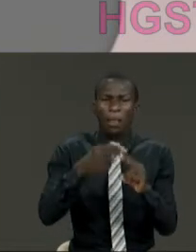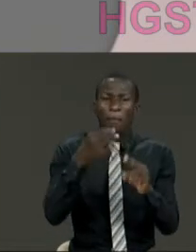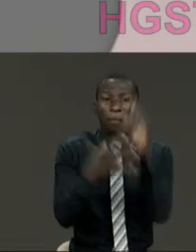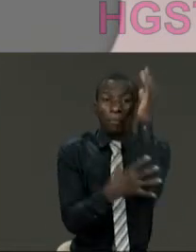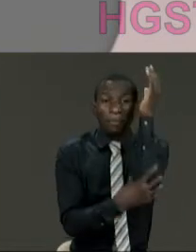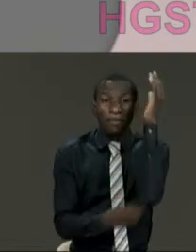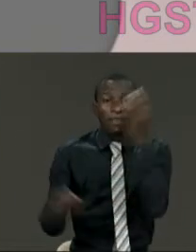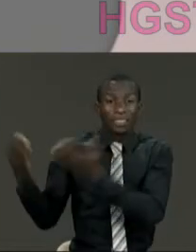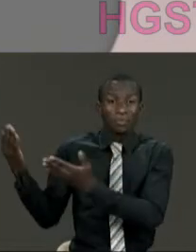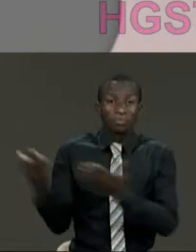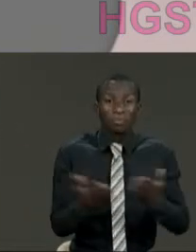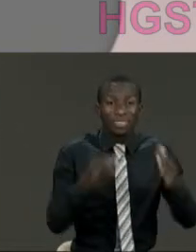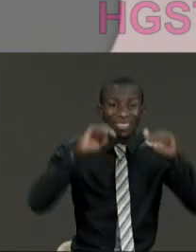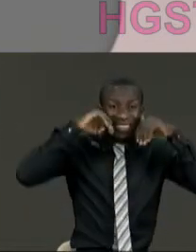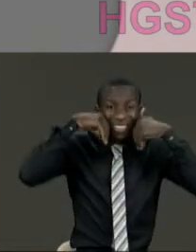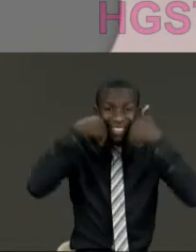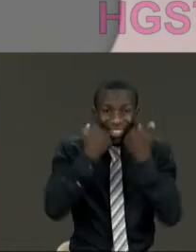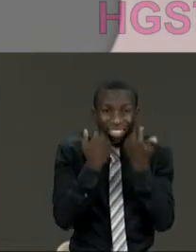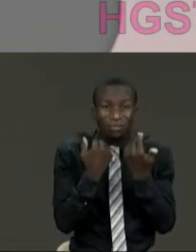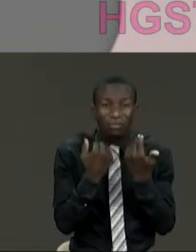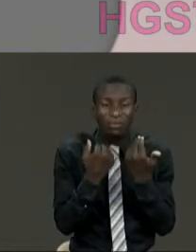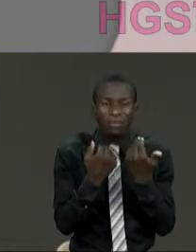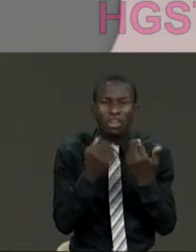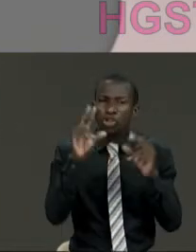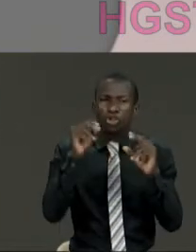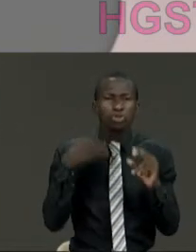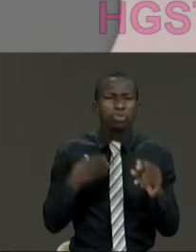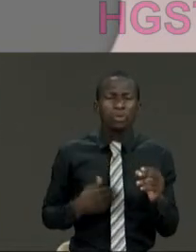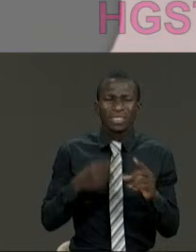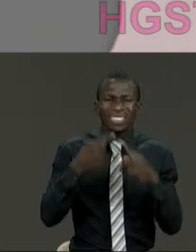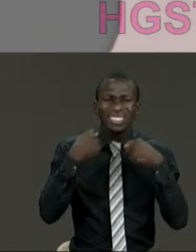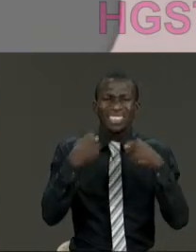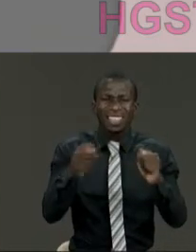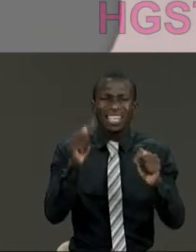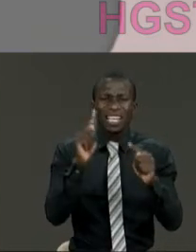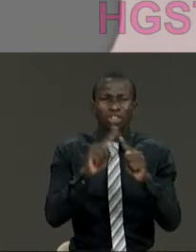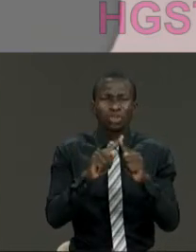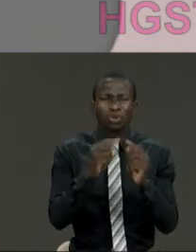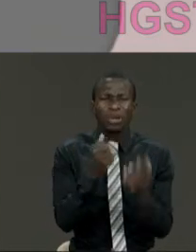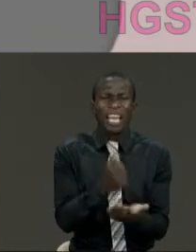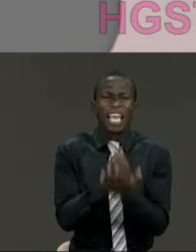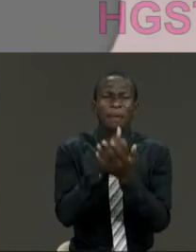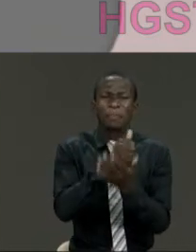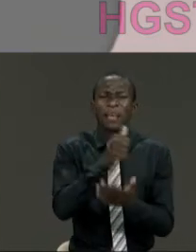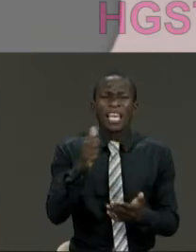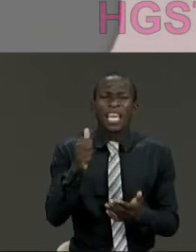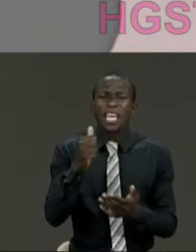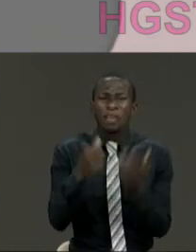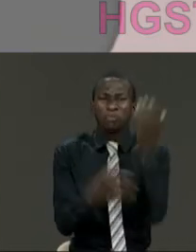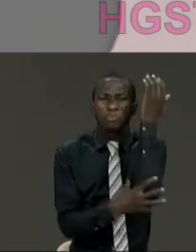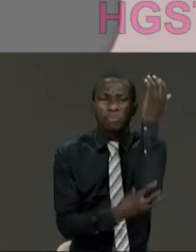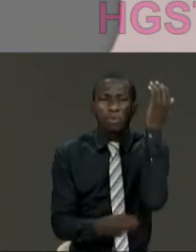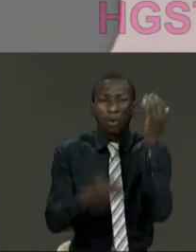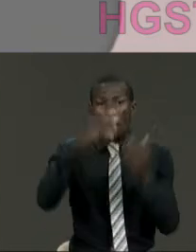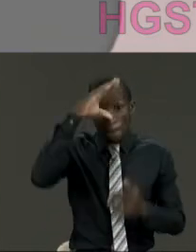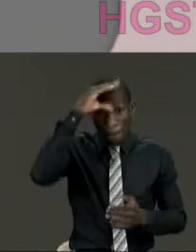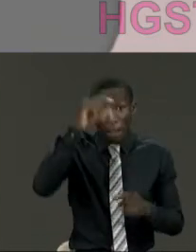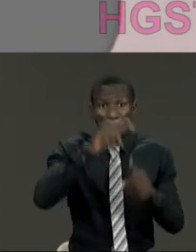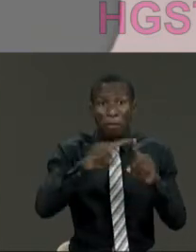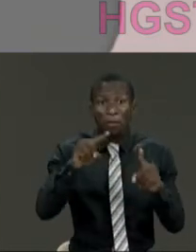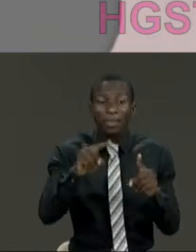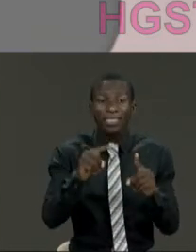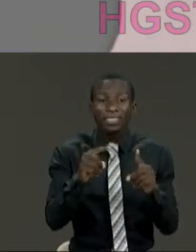and brings reproach. Nobody tried to help a poor man. But a rich man, everybody will want to